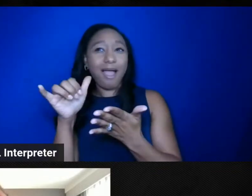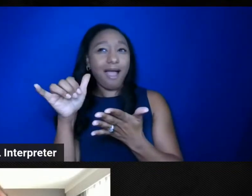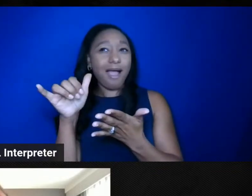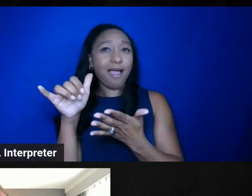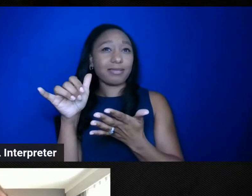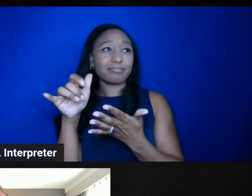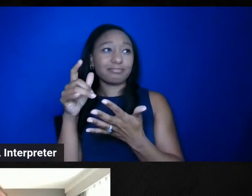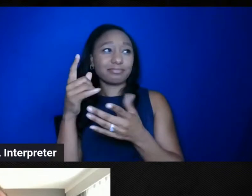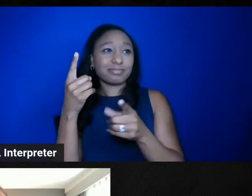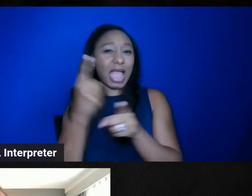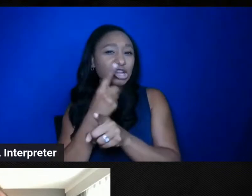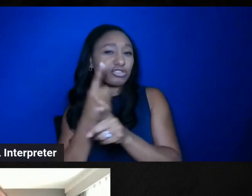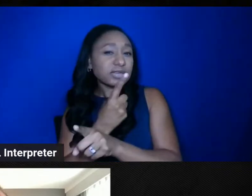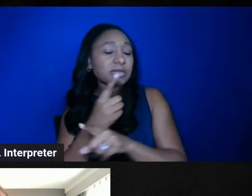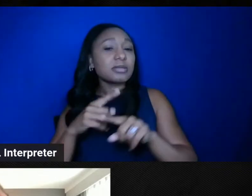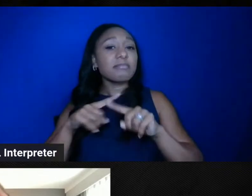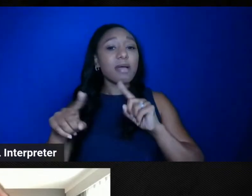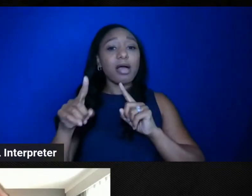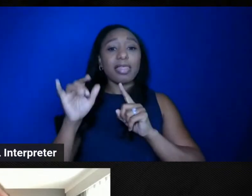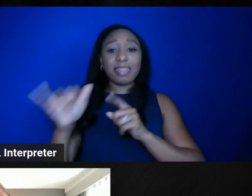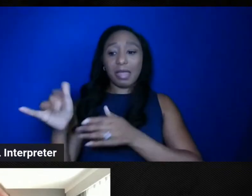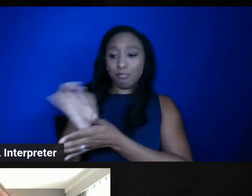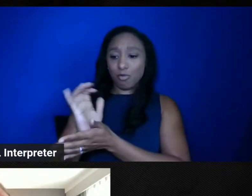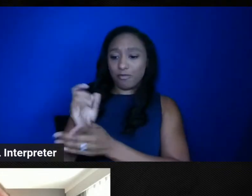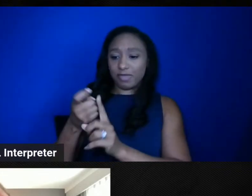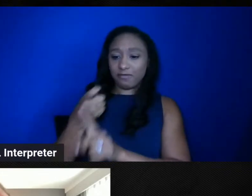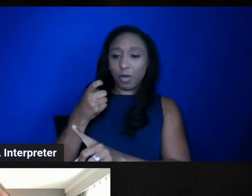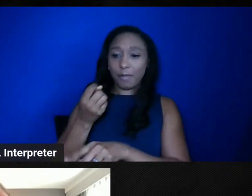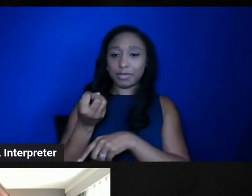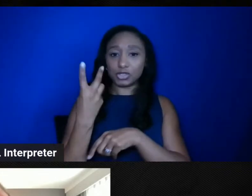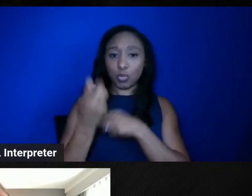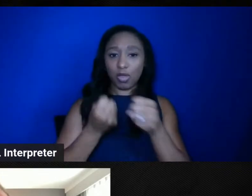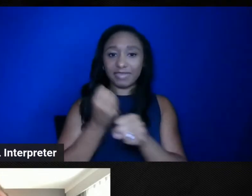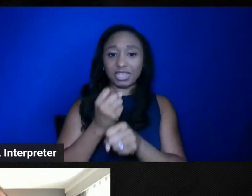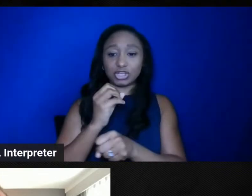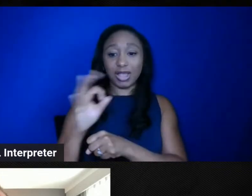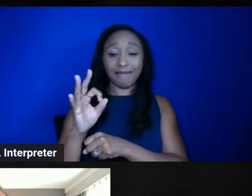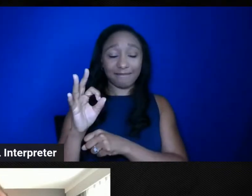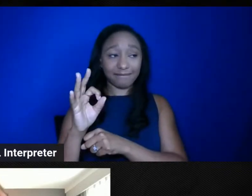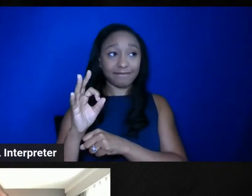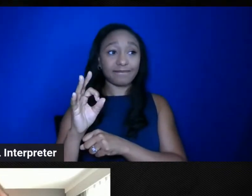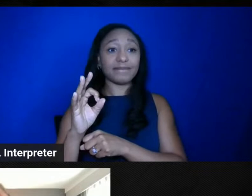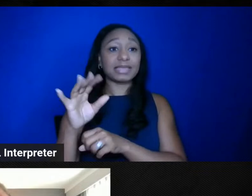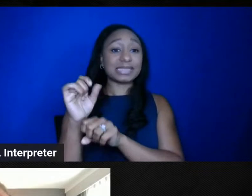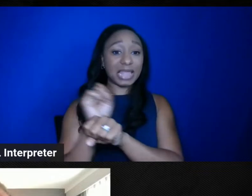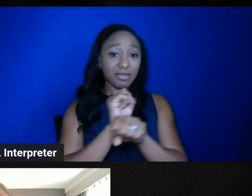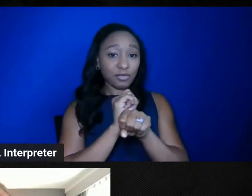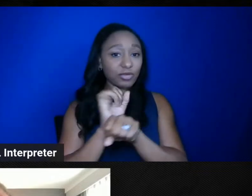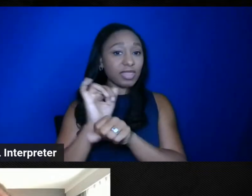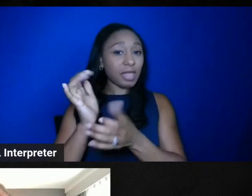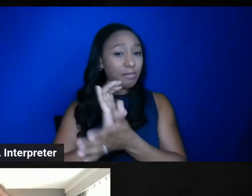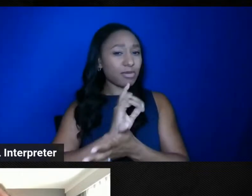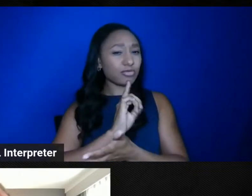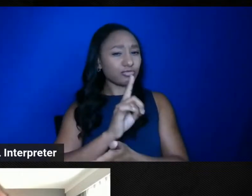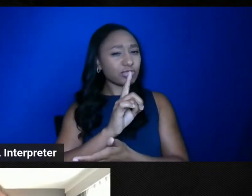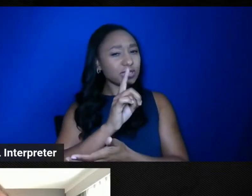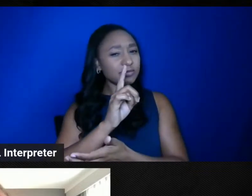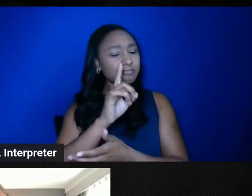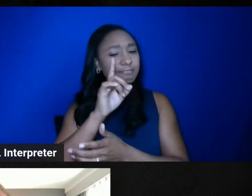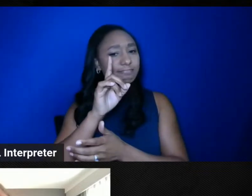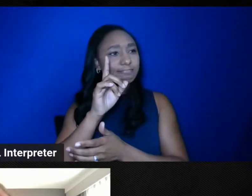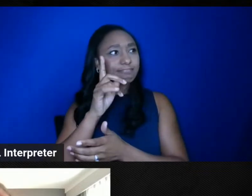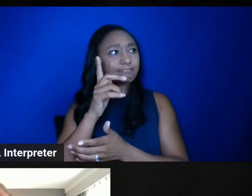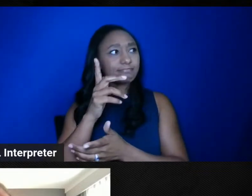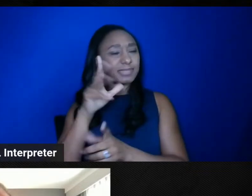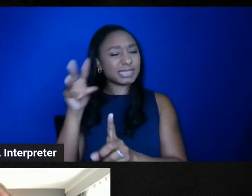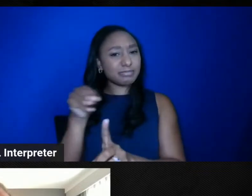I think, is one of the great standouts of American cinema of the last 20 years. If you haven't